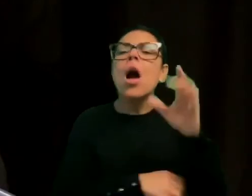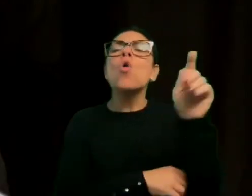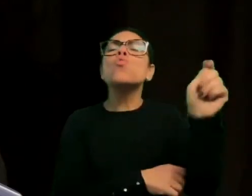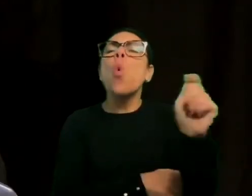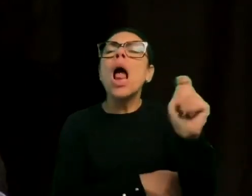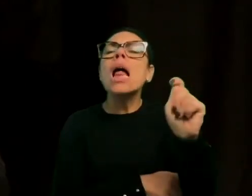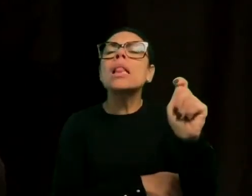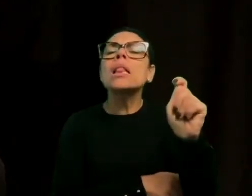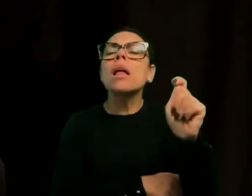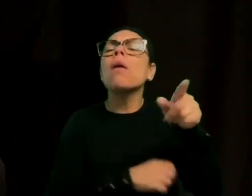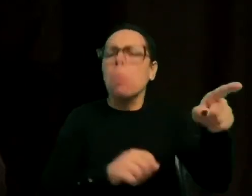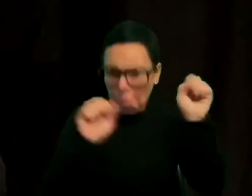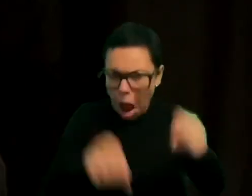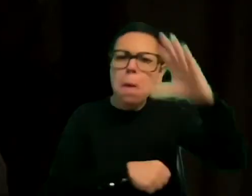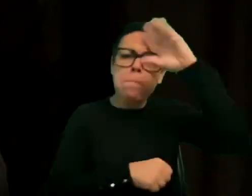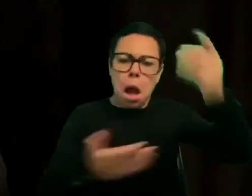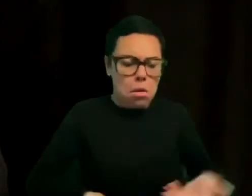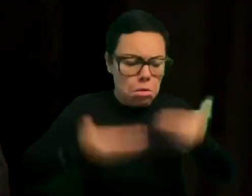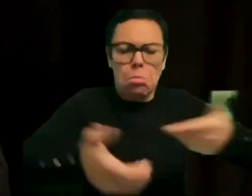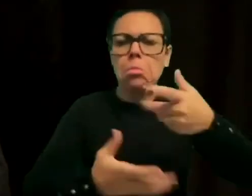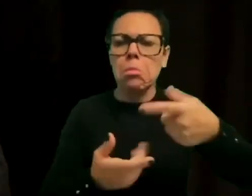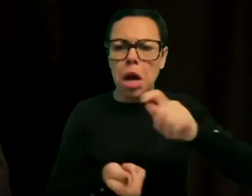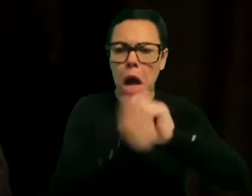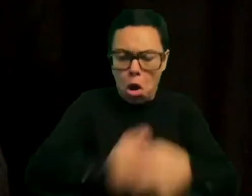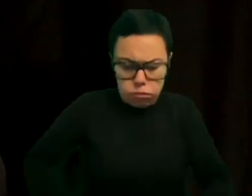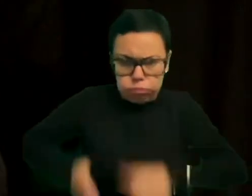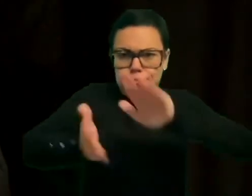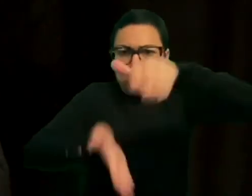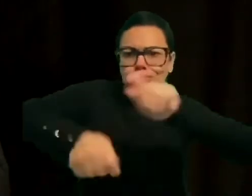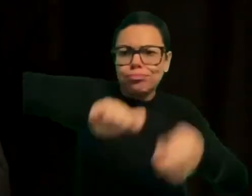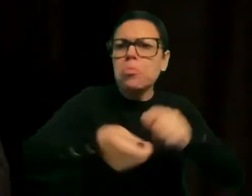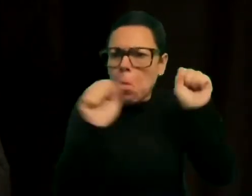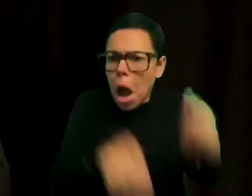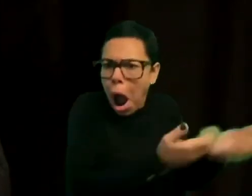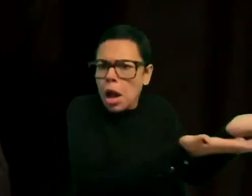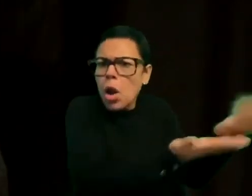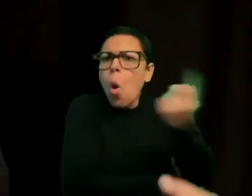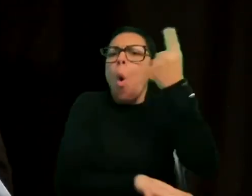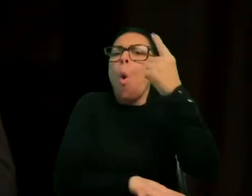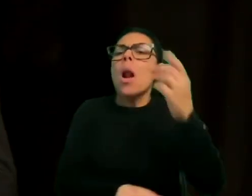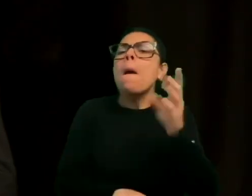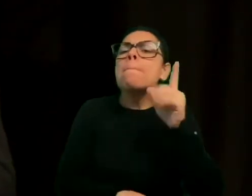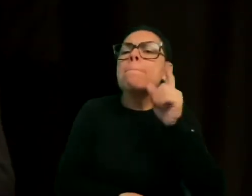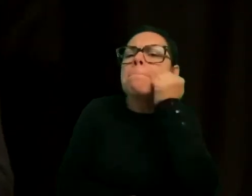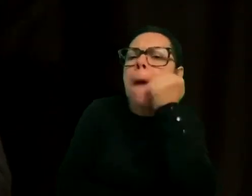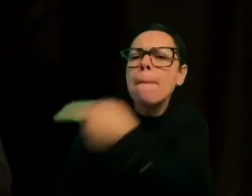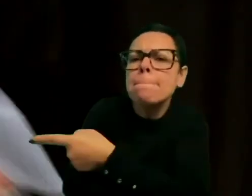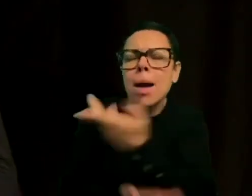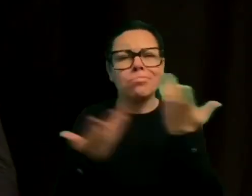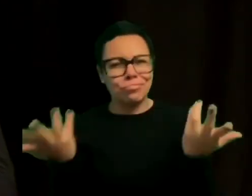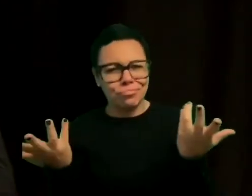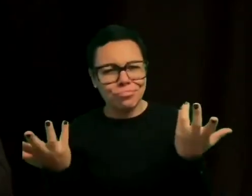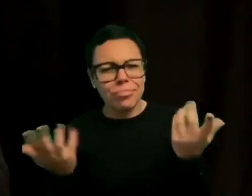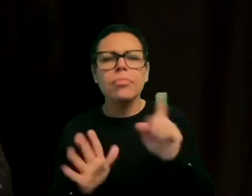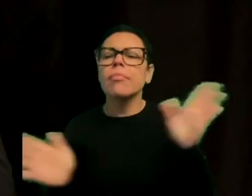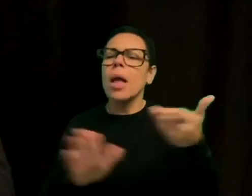one of the examples as well. If you have to try to rectify that afterwards, it costs extra money. You need to install a table, maybe you need to even break out